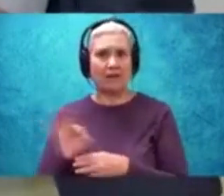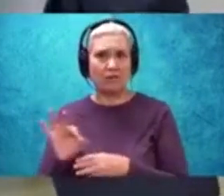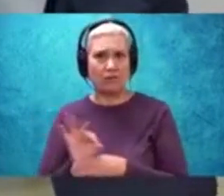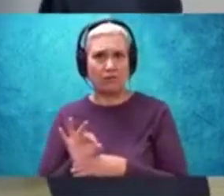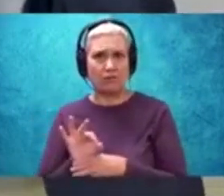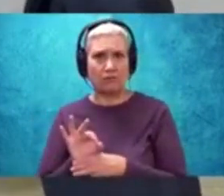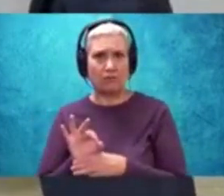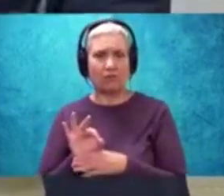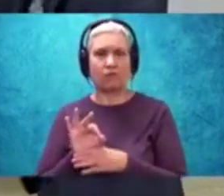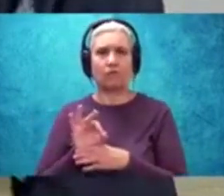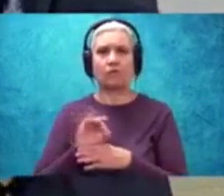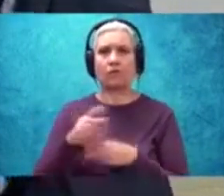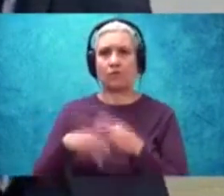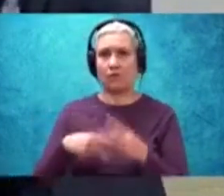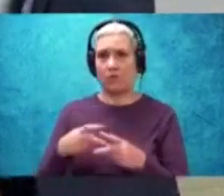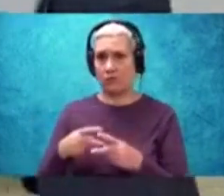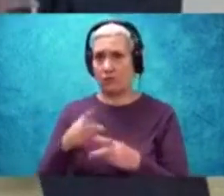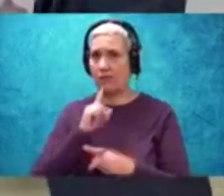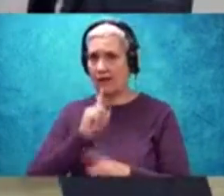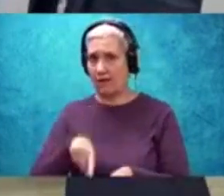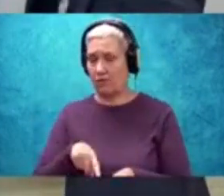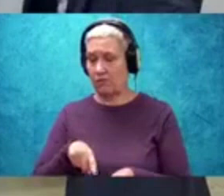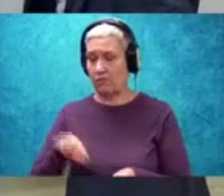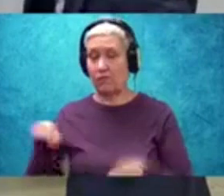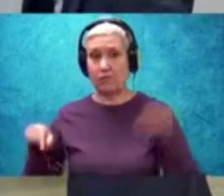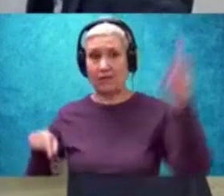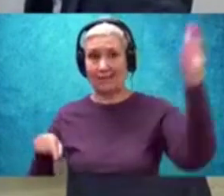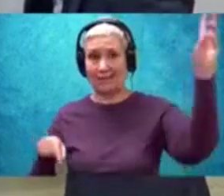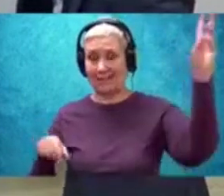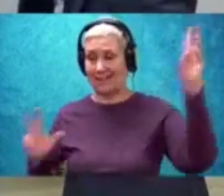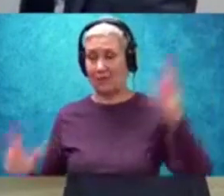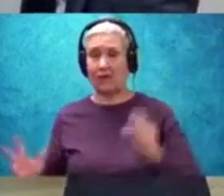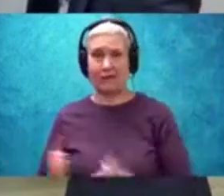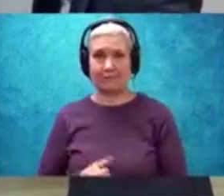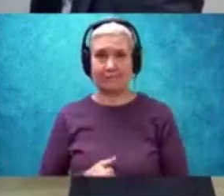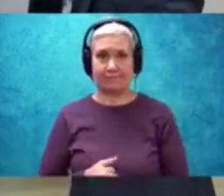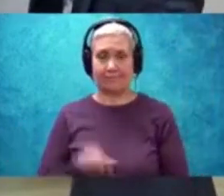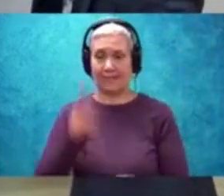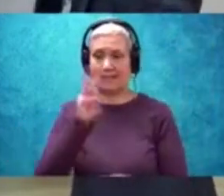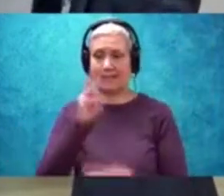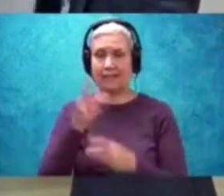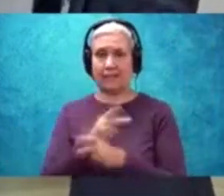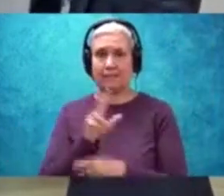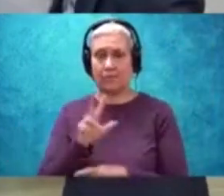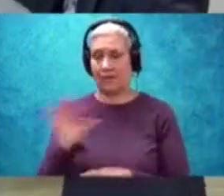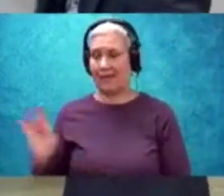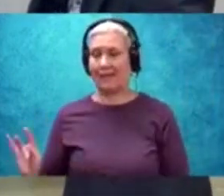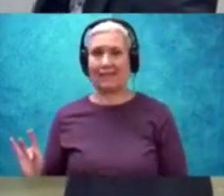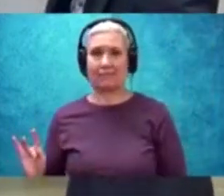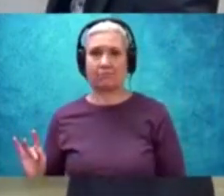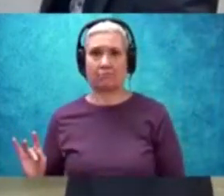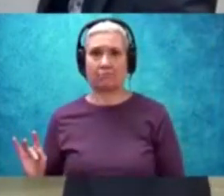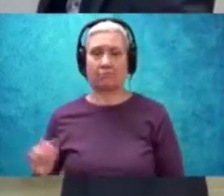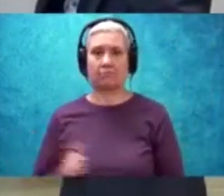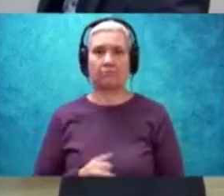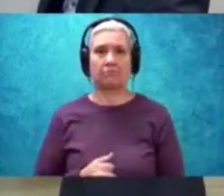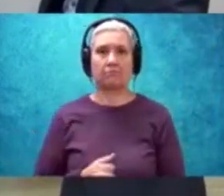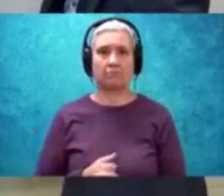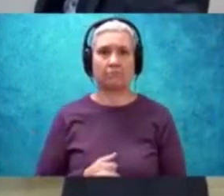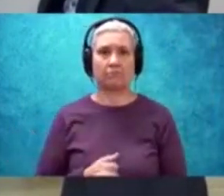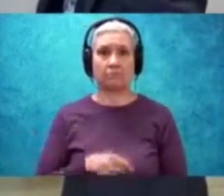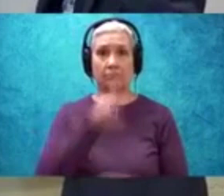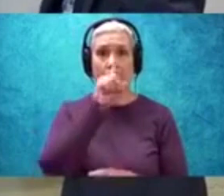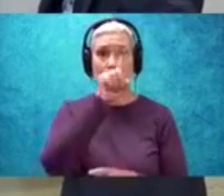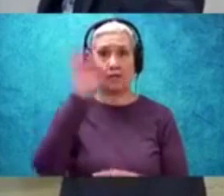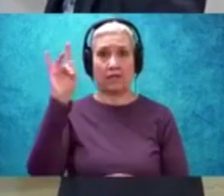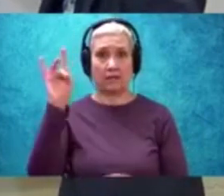factors of the product between 6 and 3? So 6 times 3 gives us 18. And so the factors here are